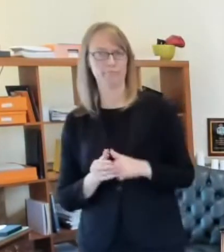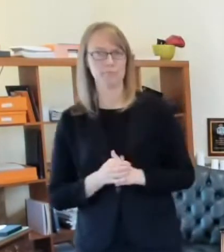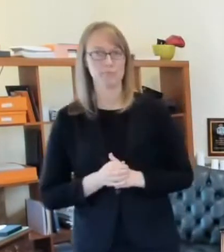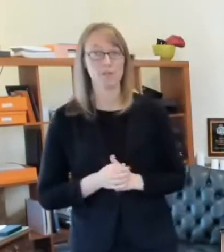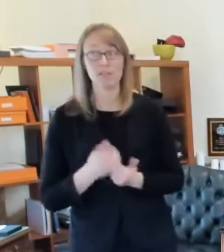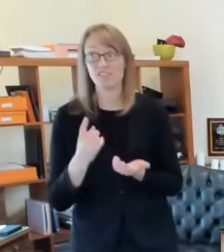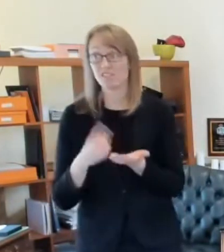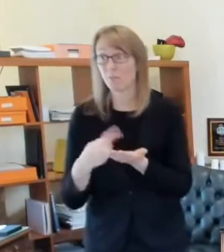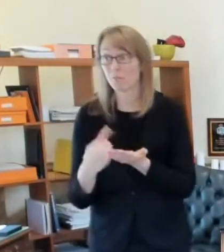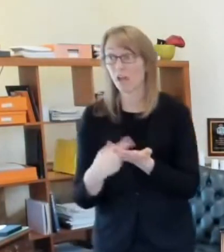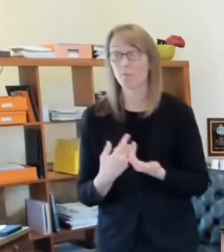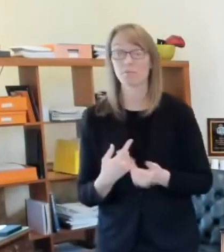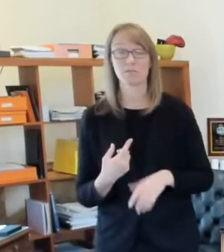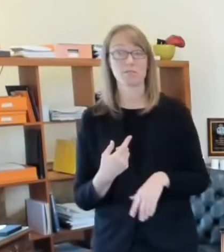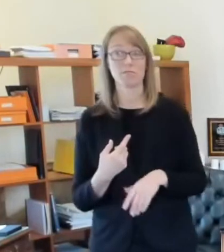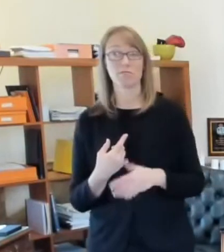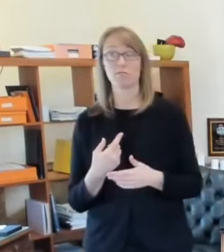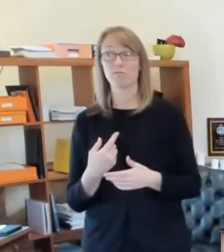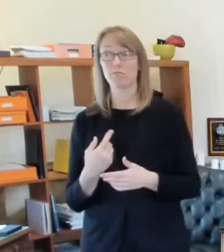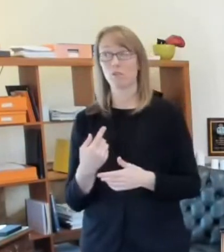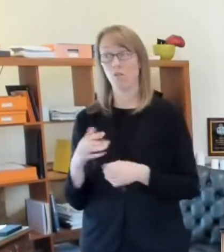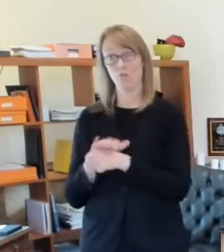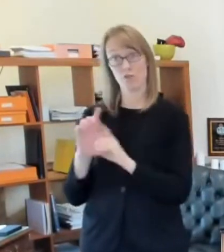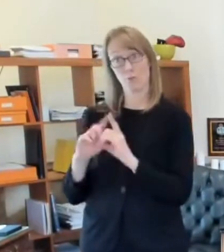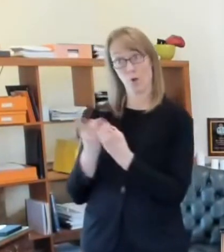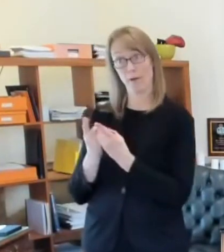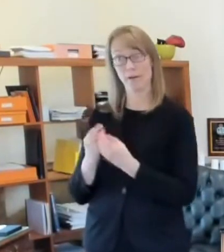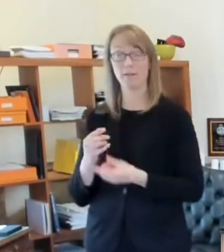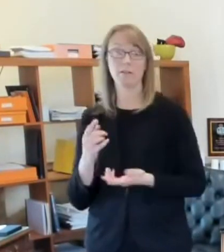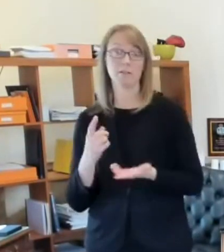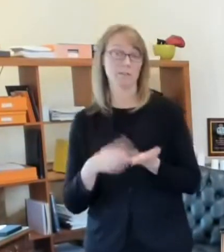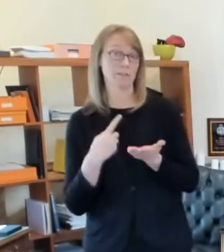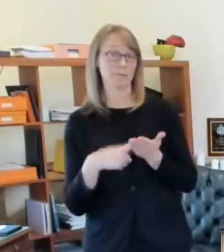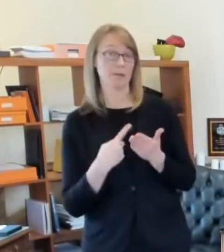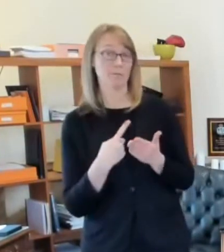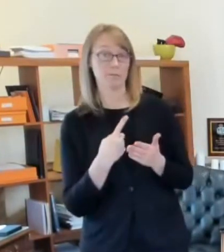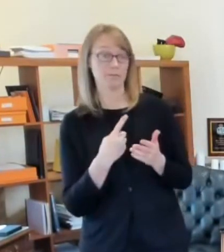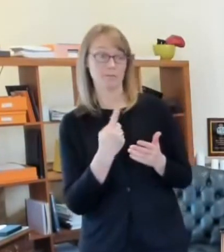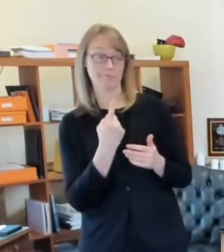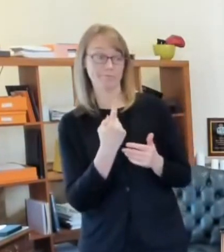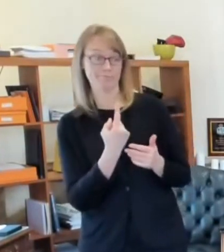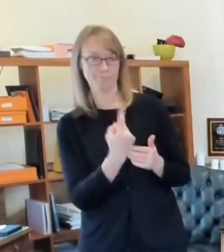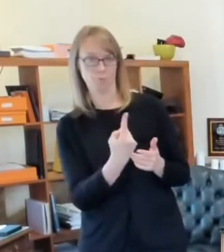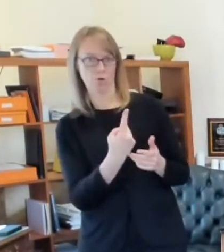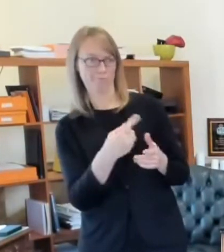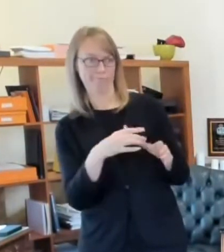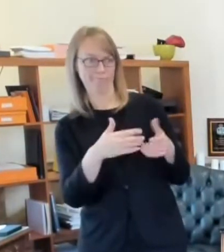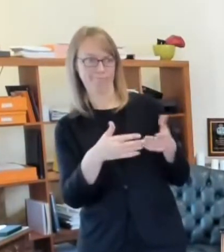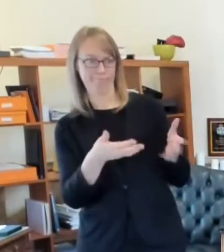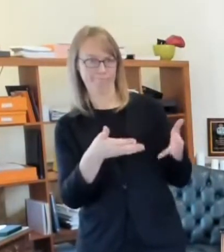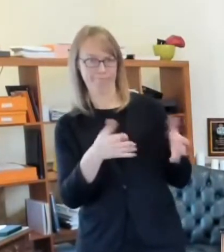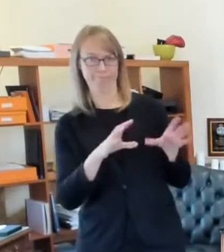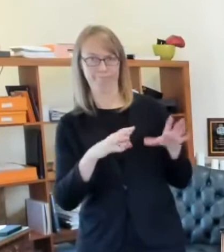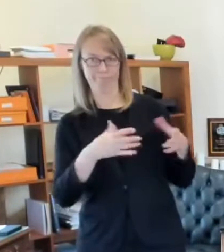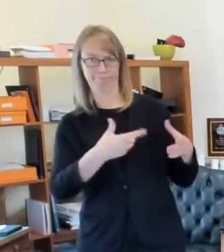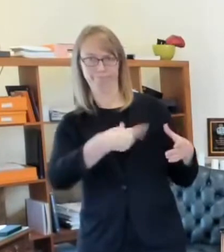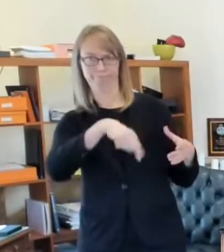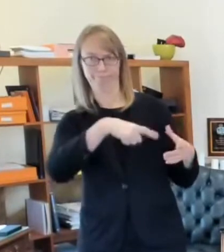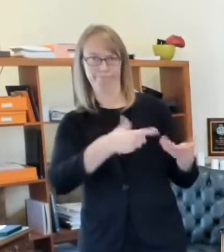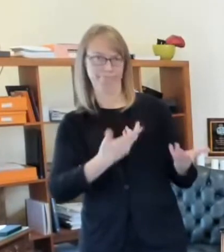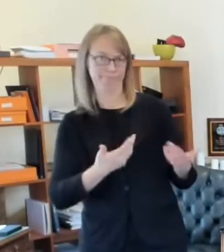department, or sometimes it's, so yeah, I mean, private schools are no different than any place else. If they have a positive